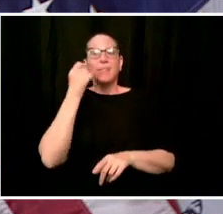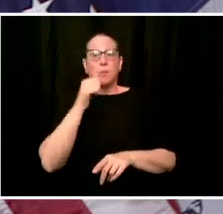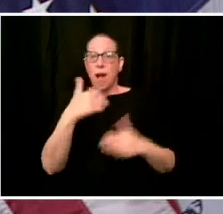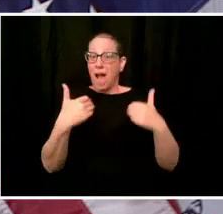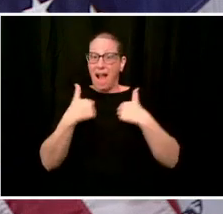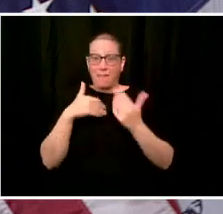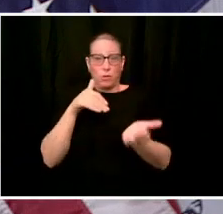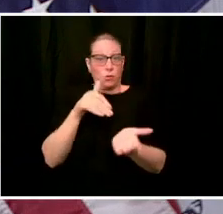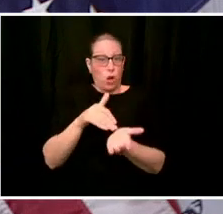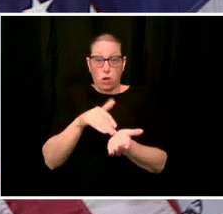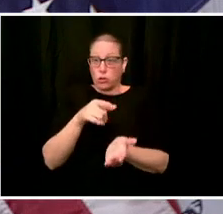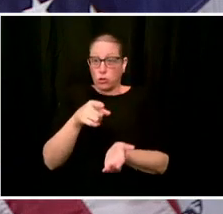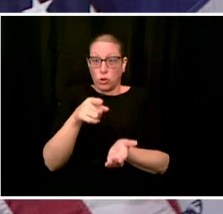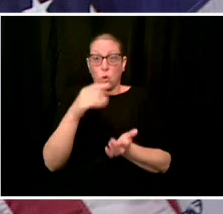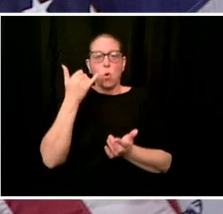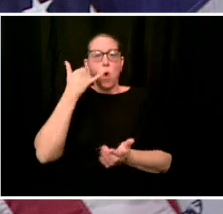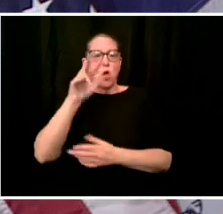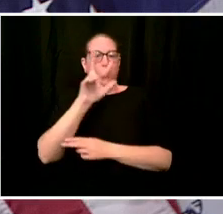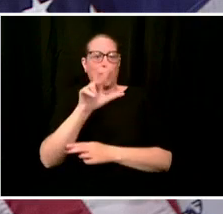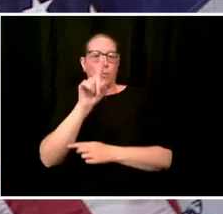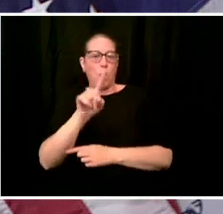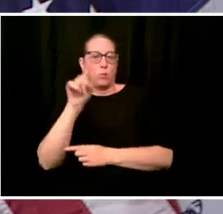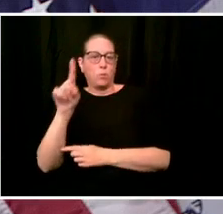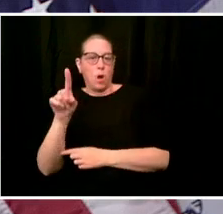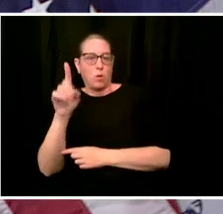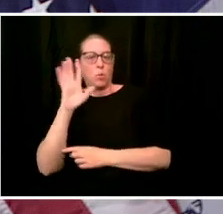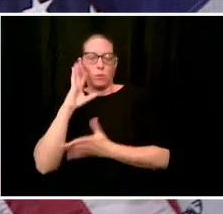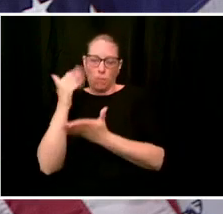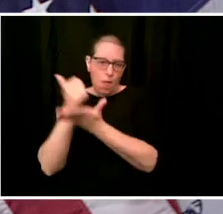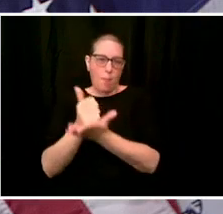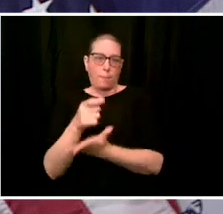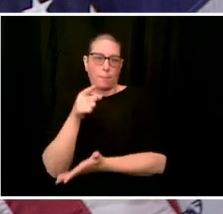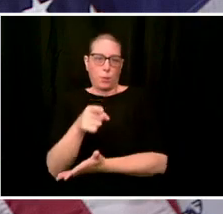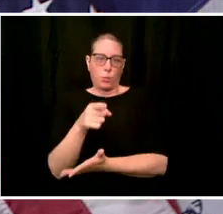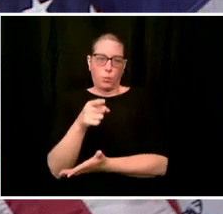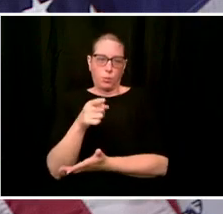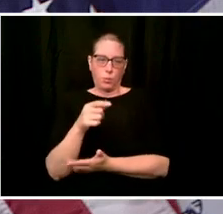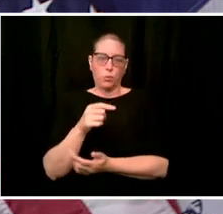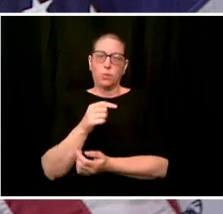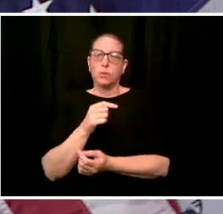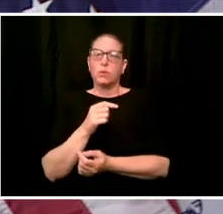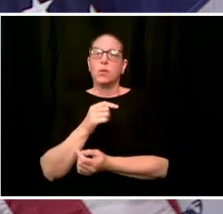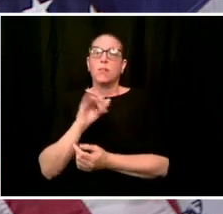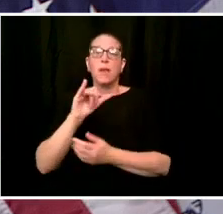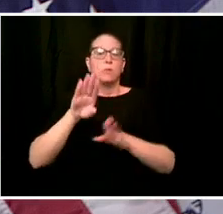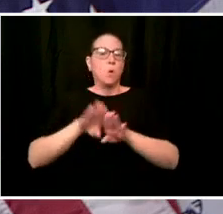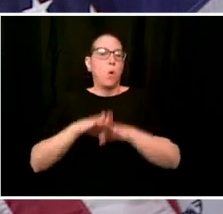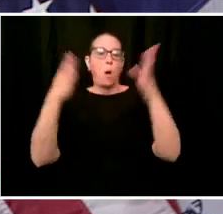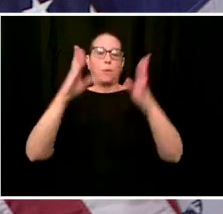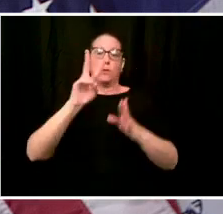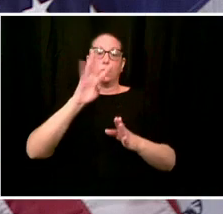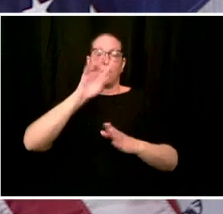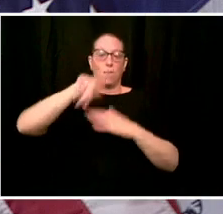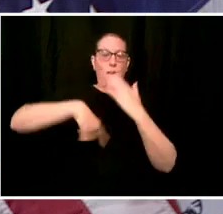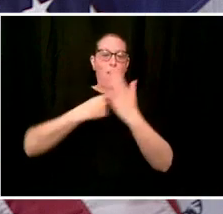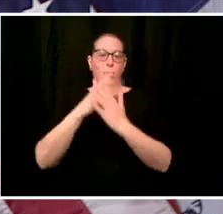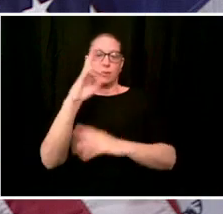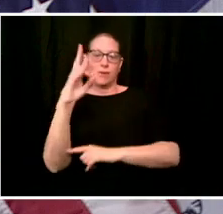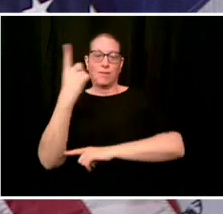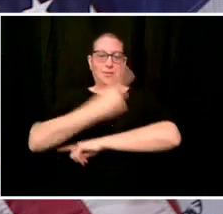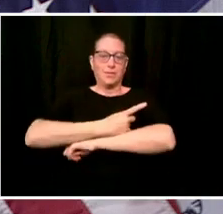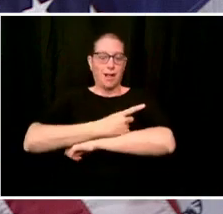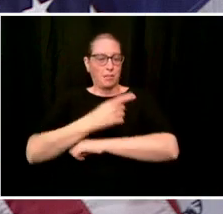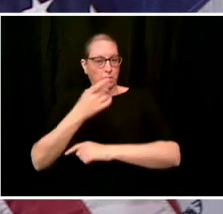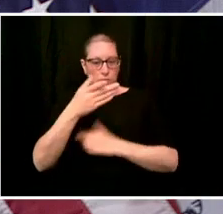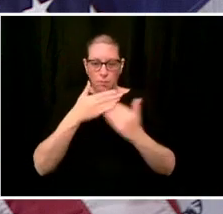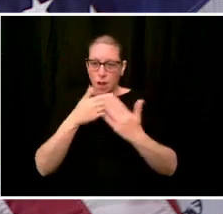hospitals clinician. So literally 24/7, anyone who needs to have a trained medical professional talk to them about their